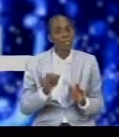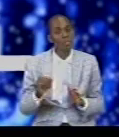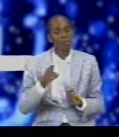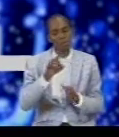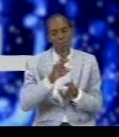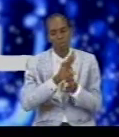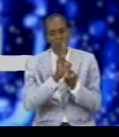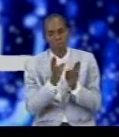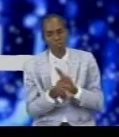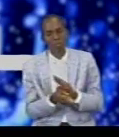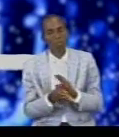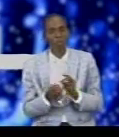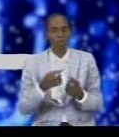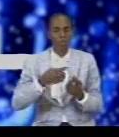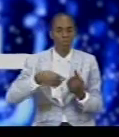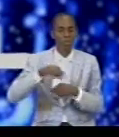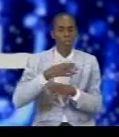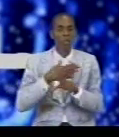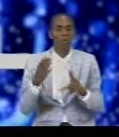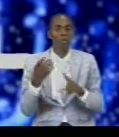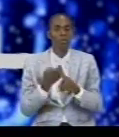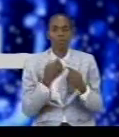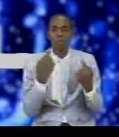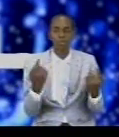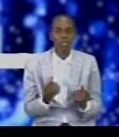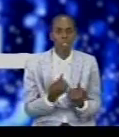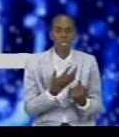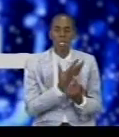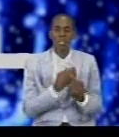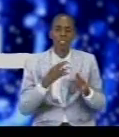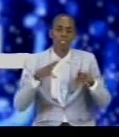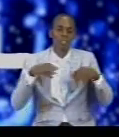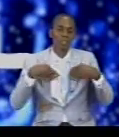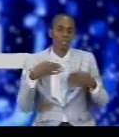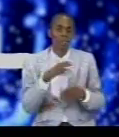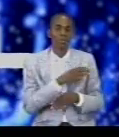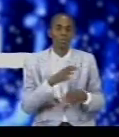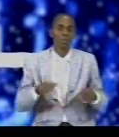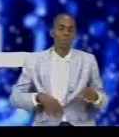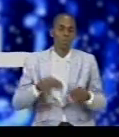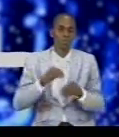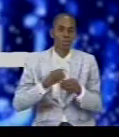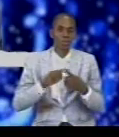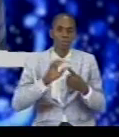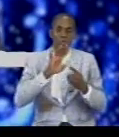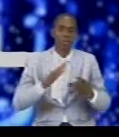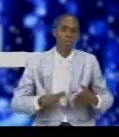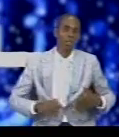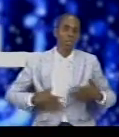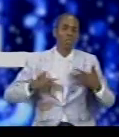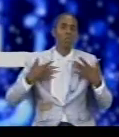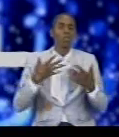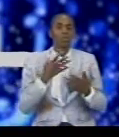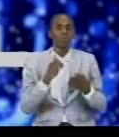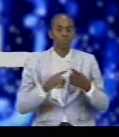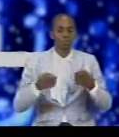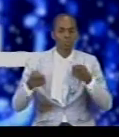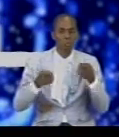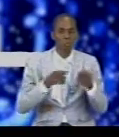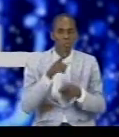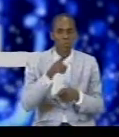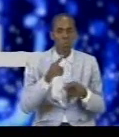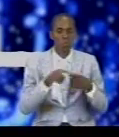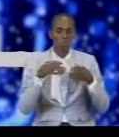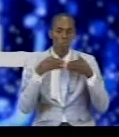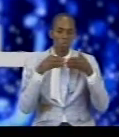away from your sin, and you totally give your life unto Christ, and you allow him to come into your life, to govern you, to direct